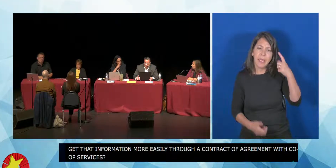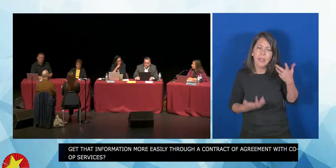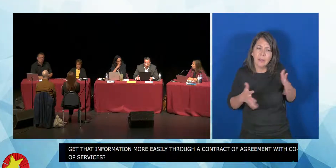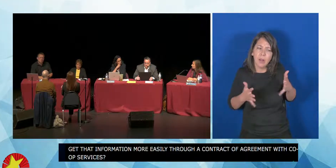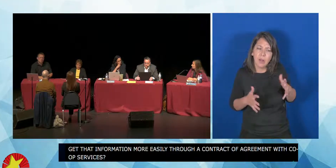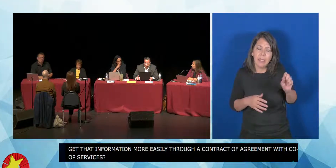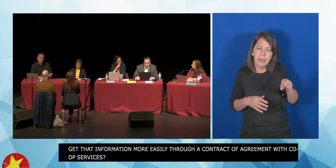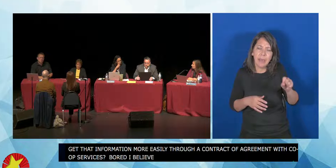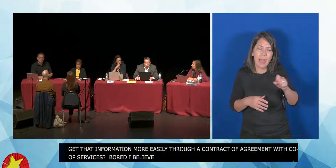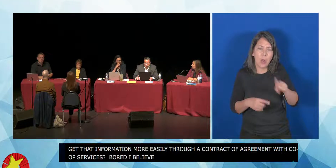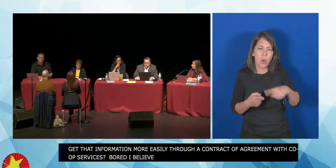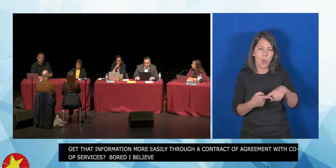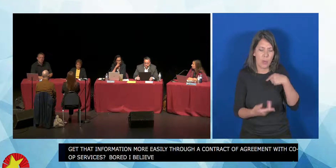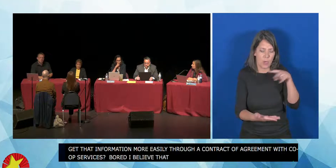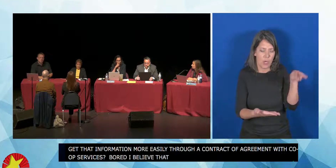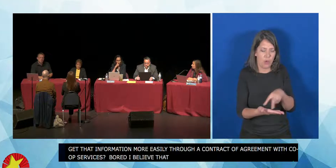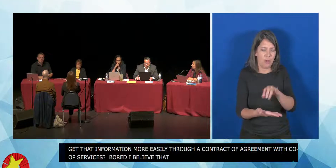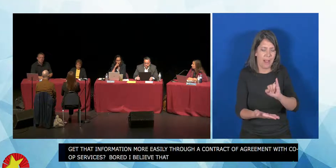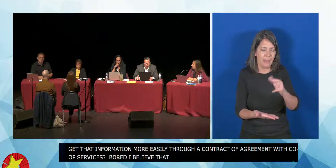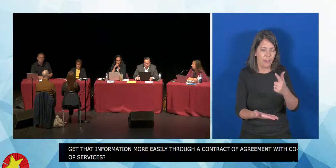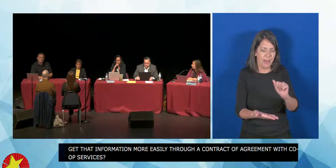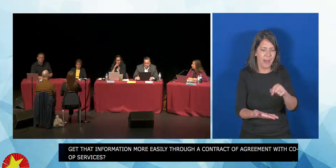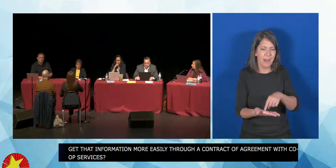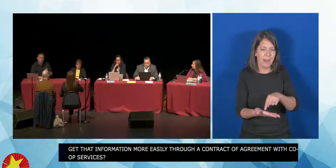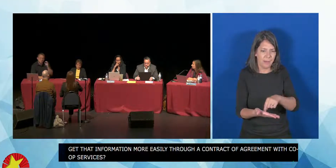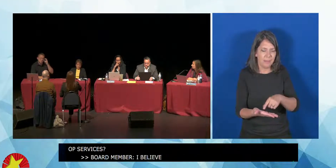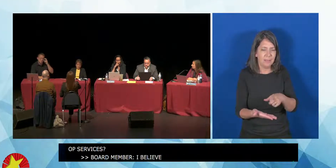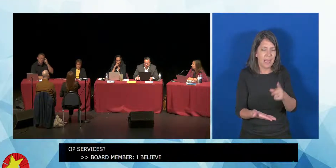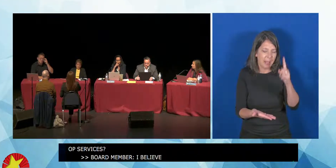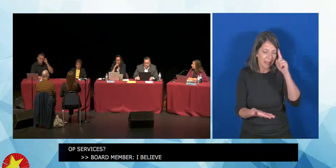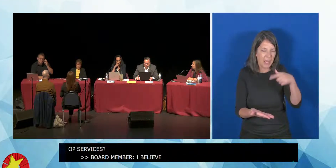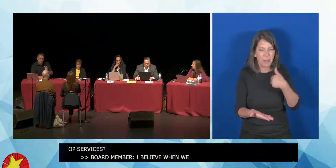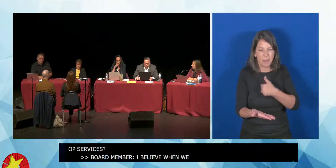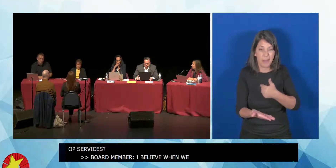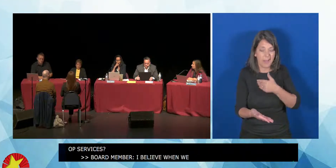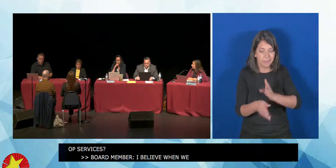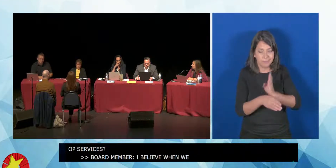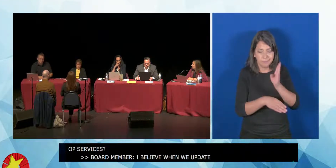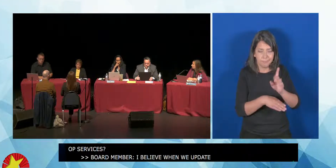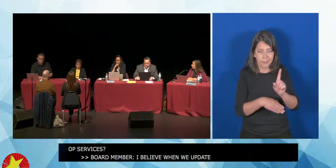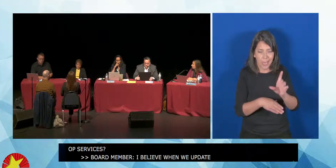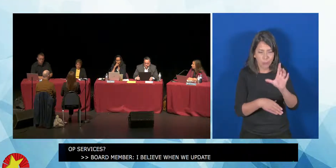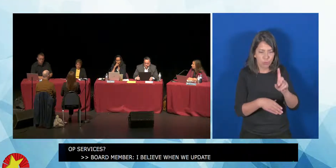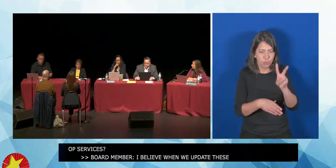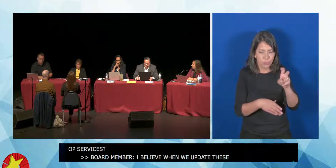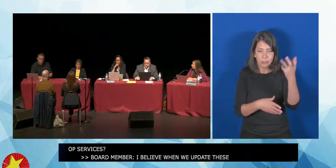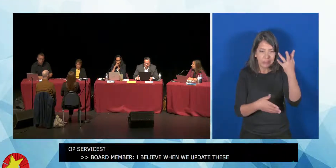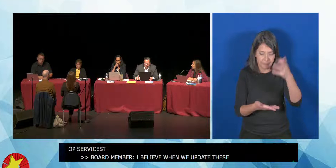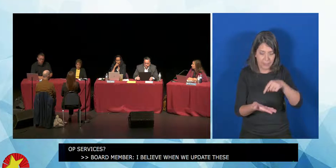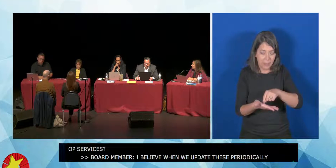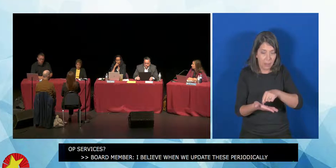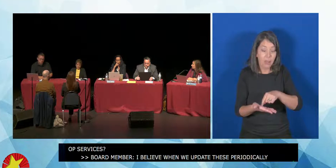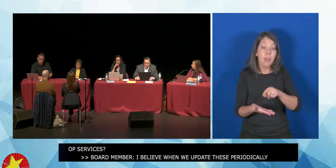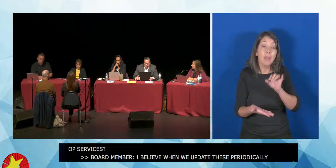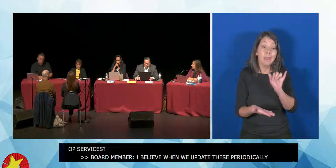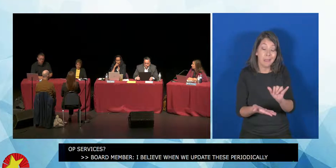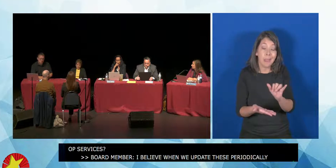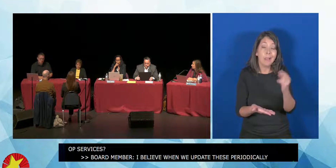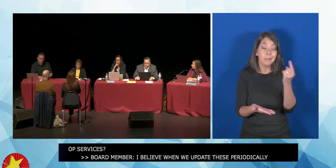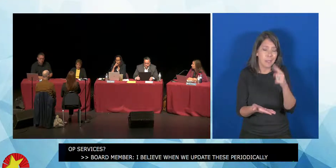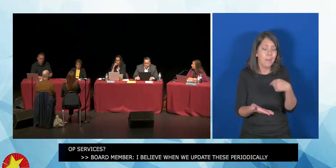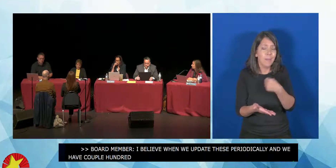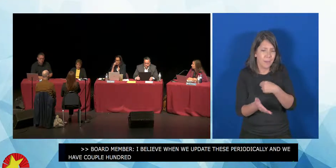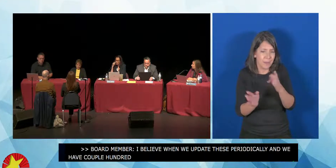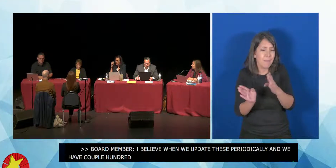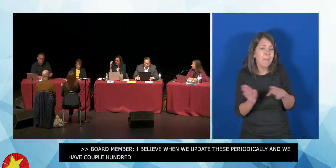we update these IGAs periodically, and we have, I don't know, a couple hundred maybe, or or so. And that was one of the things that we were going to